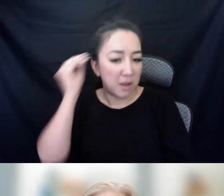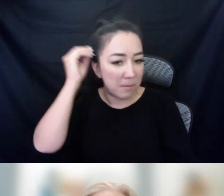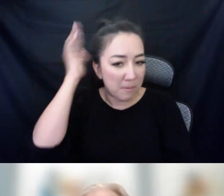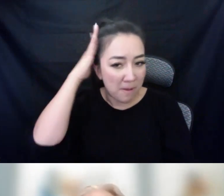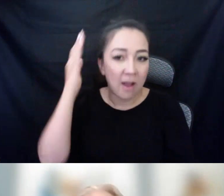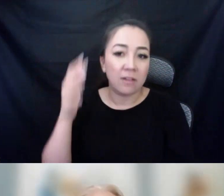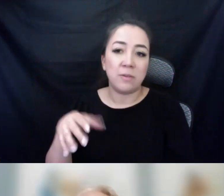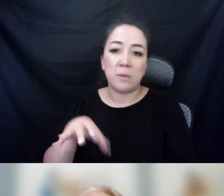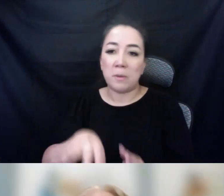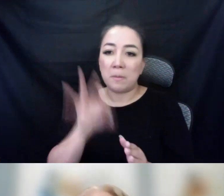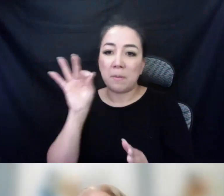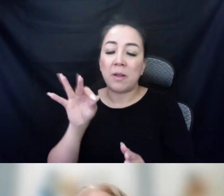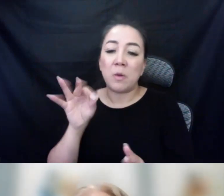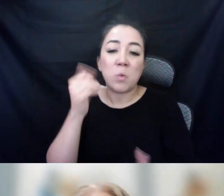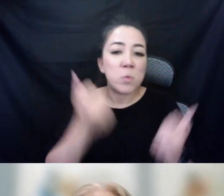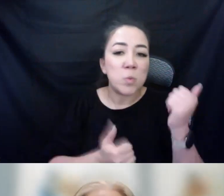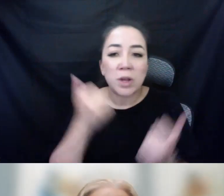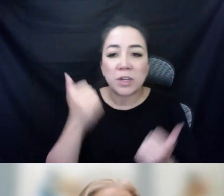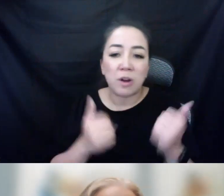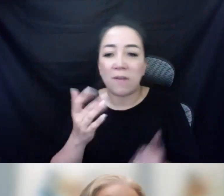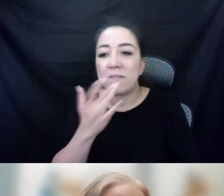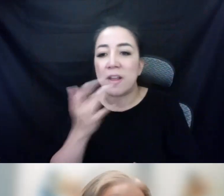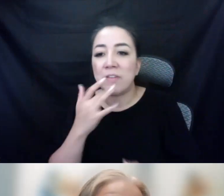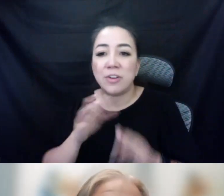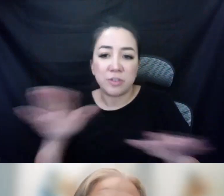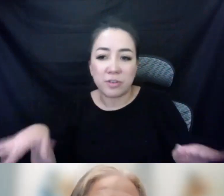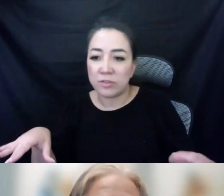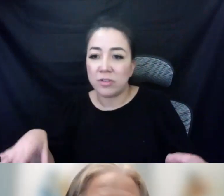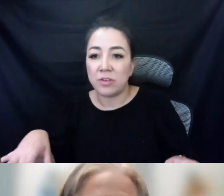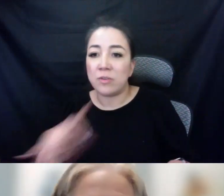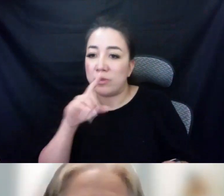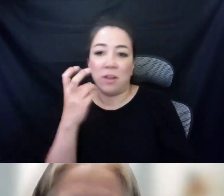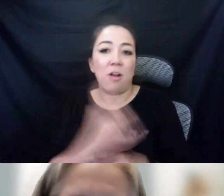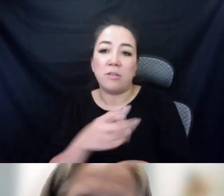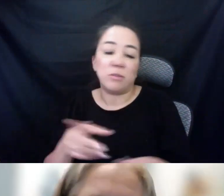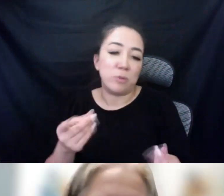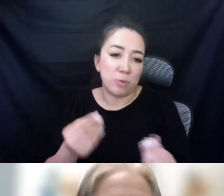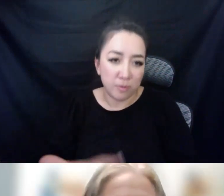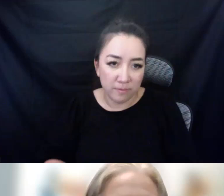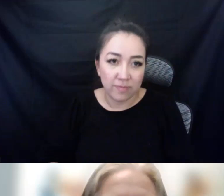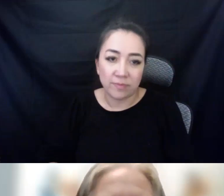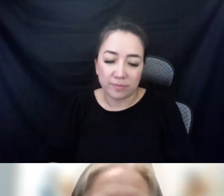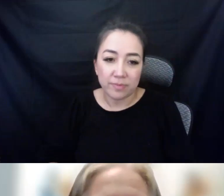pick among, like, which are our favorite children, which is really hard to do.